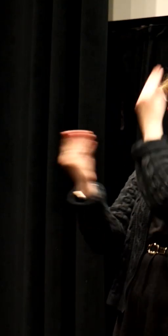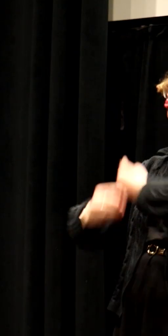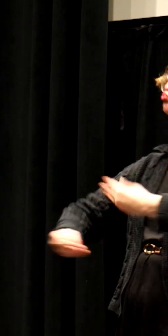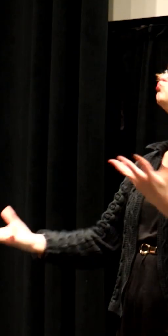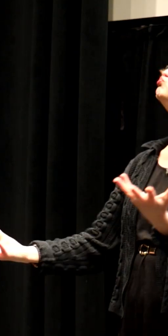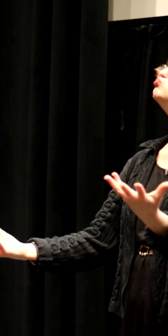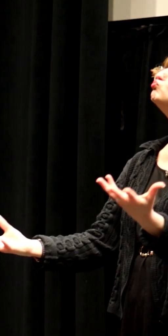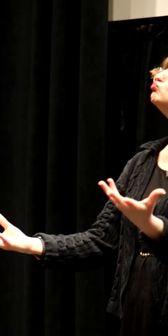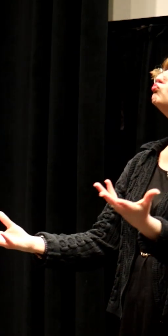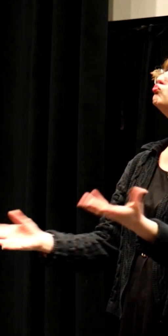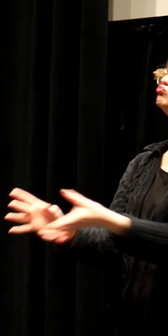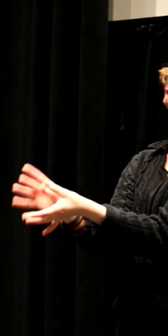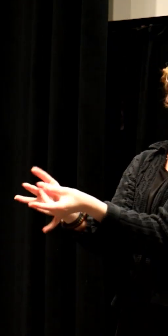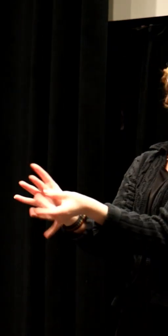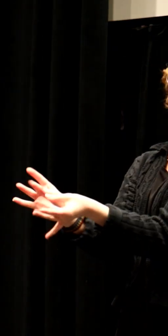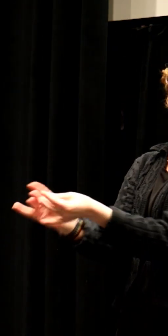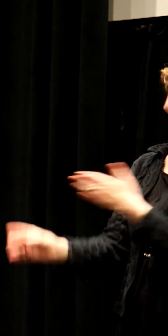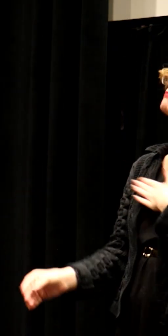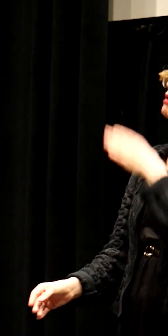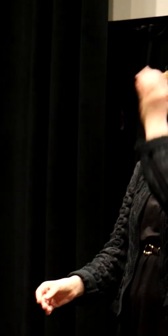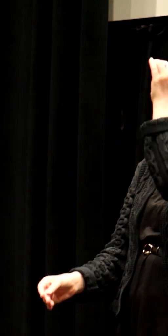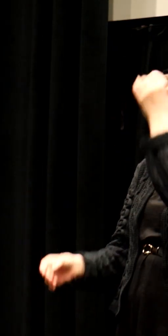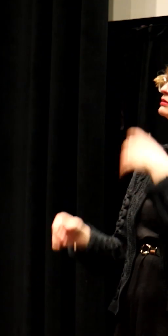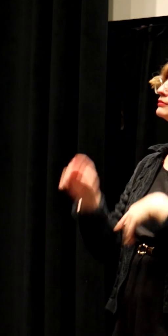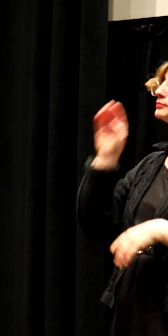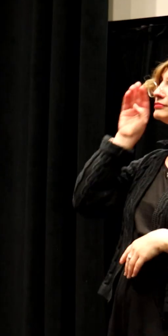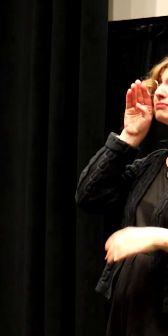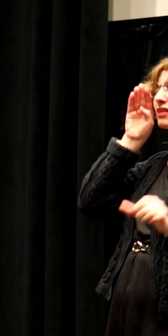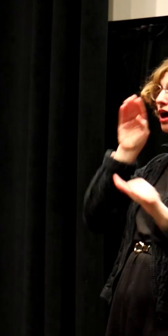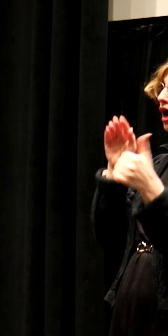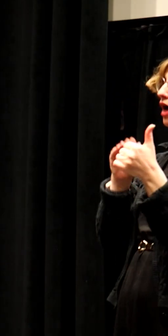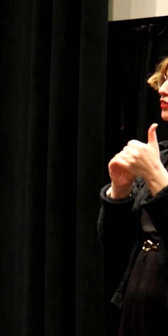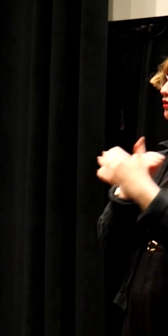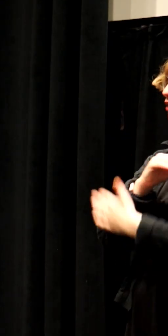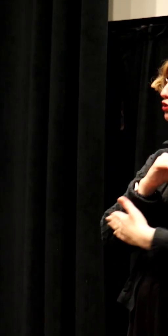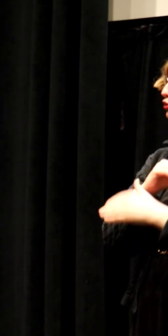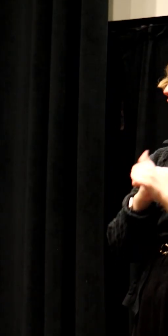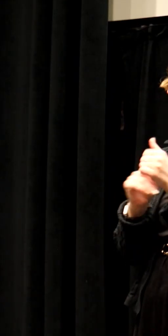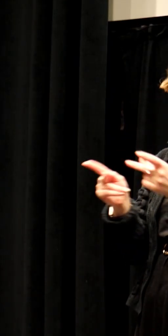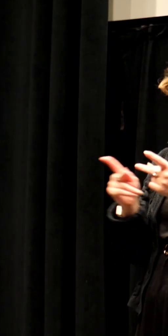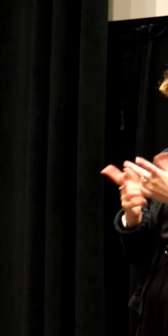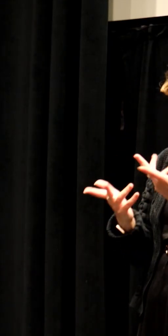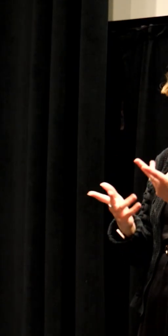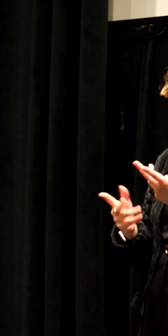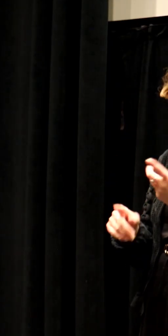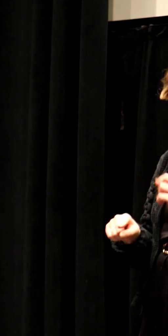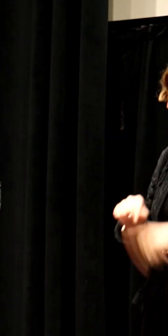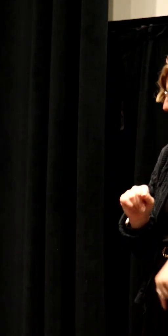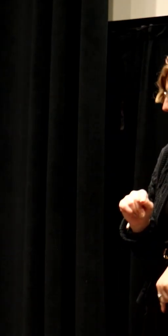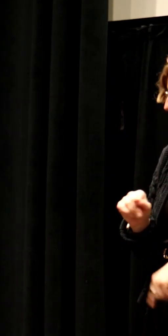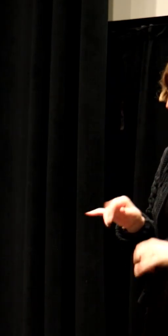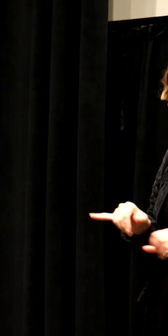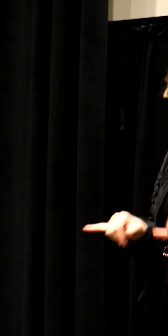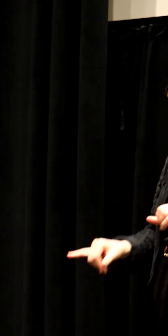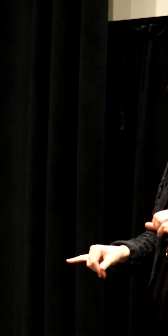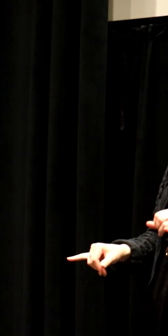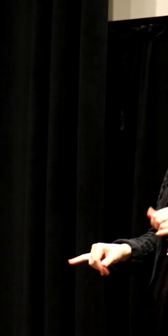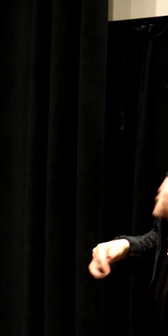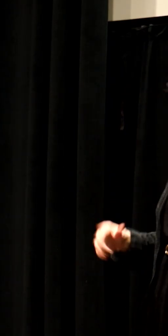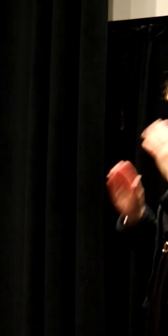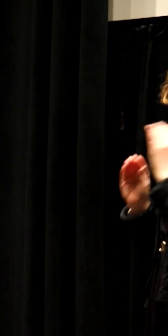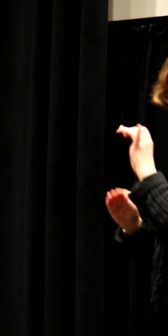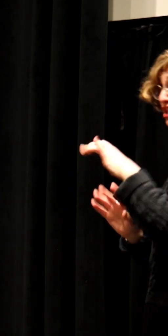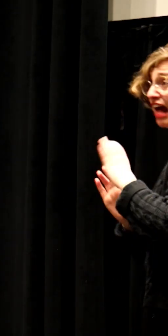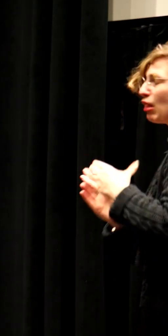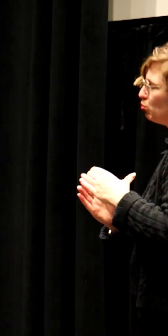That's not the case, you know, in other parts of the world. We've had, I've sat in that class, I don't teach that class, but I've sat in